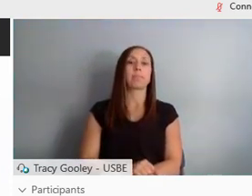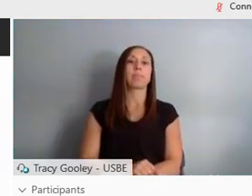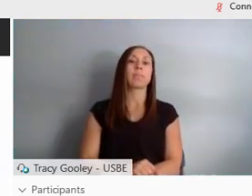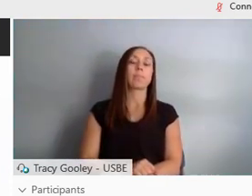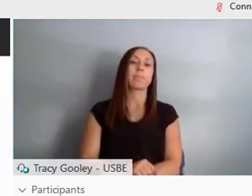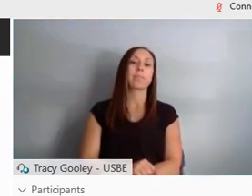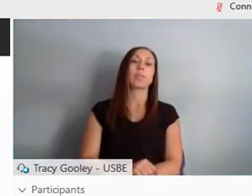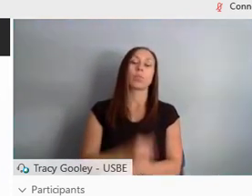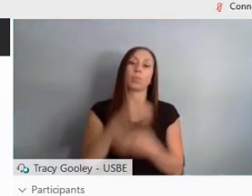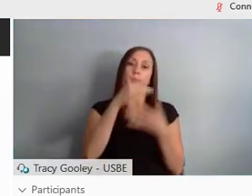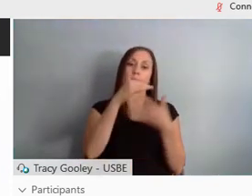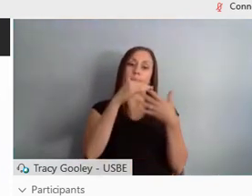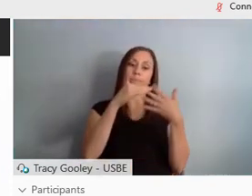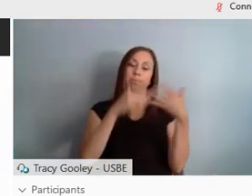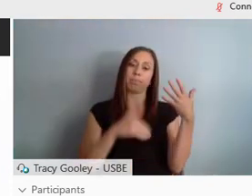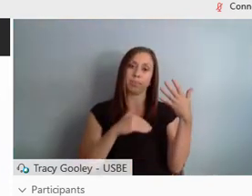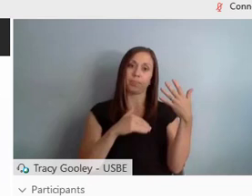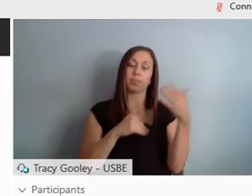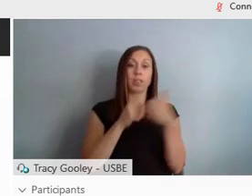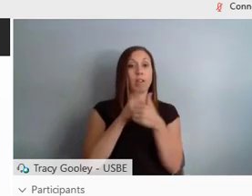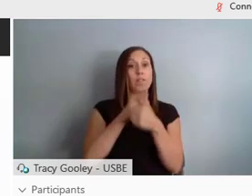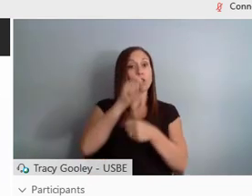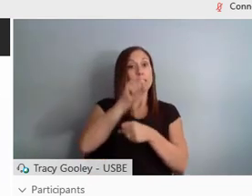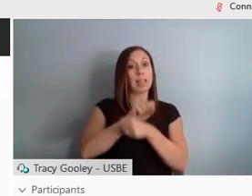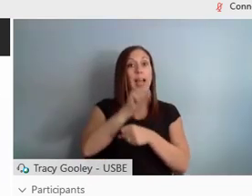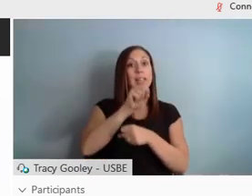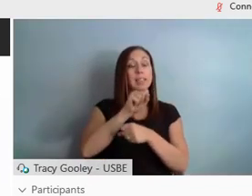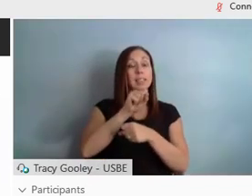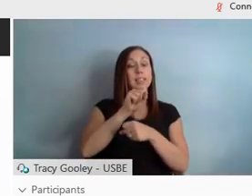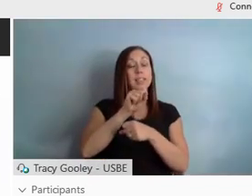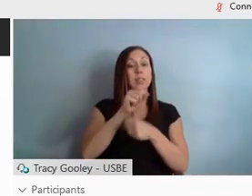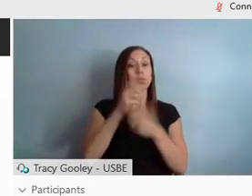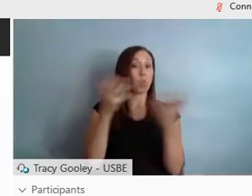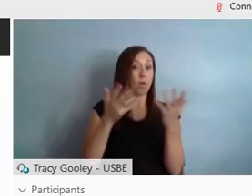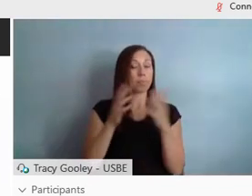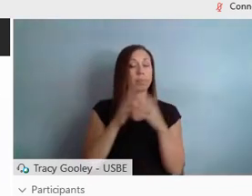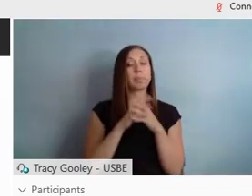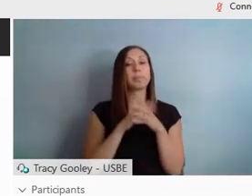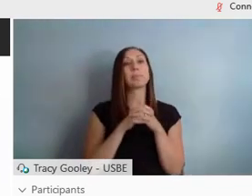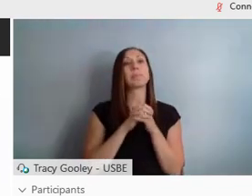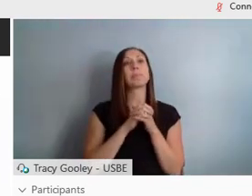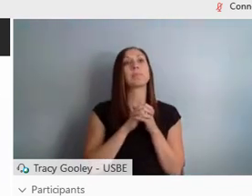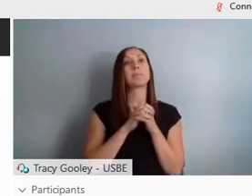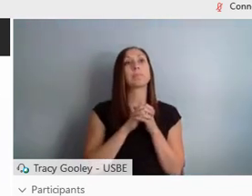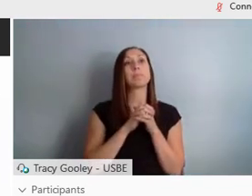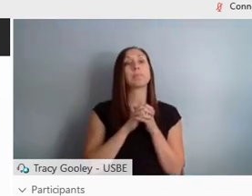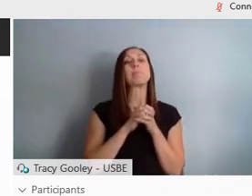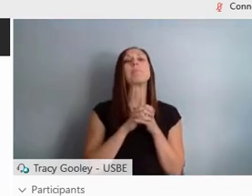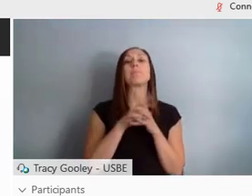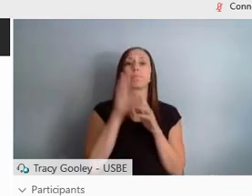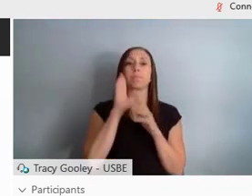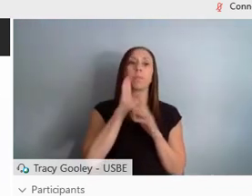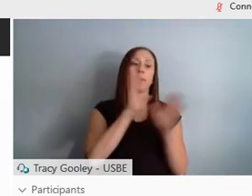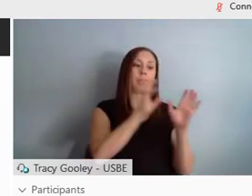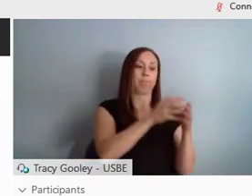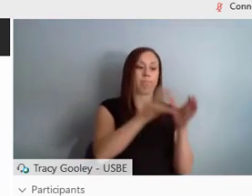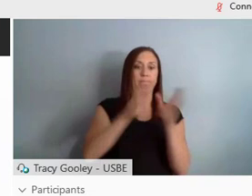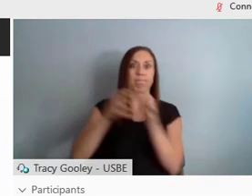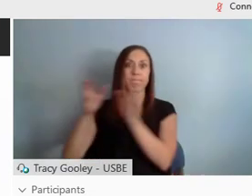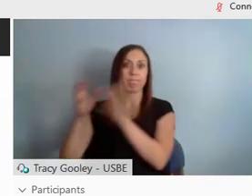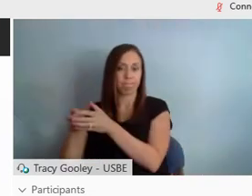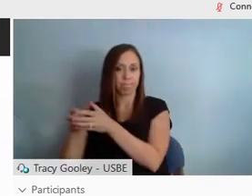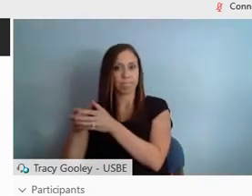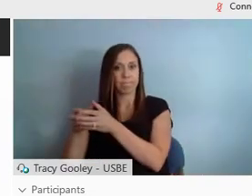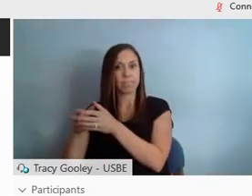we go through this one, our first task that we're going to do is sorting. So you